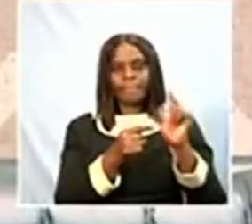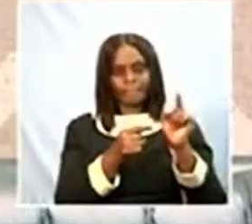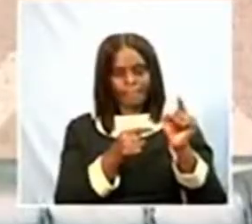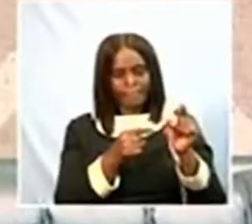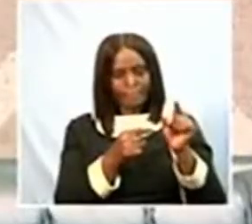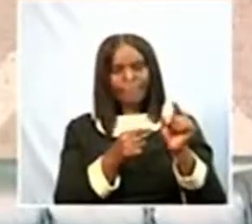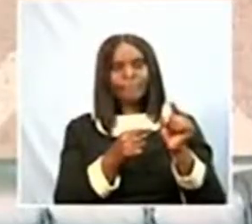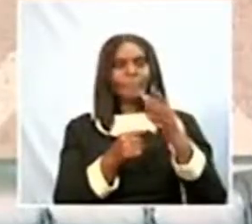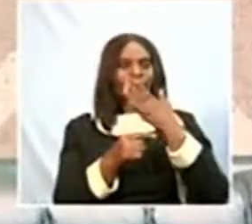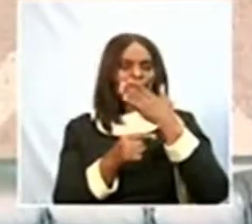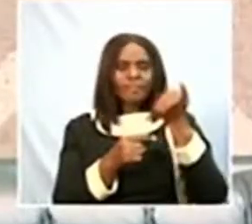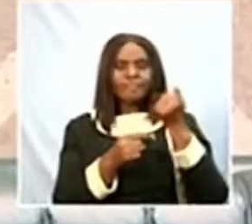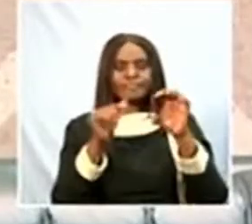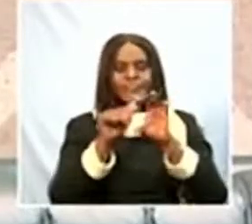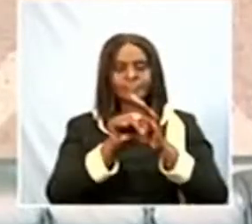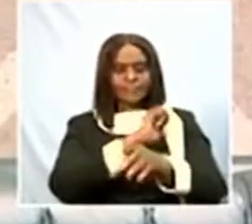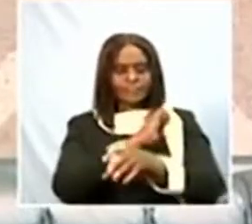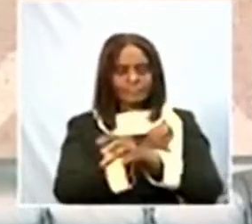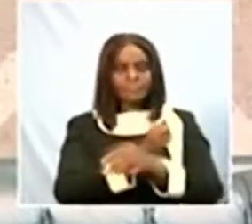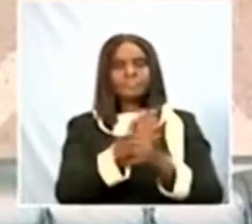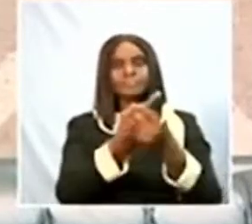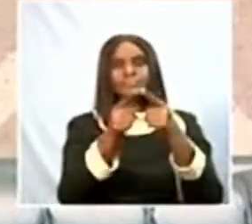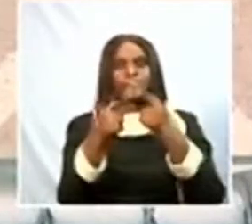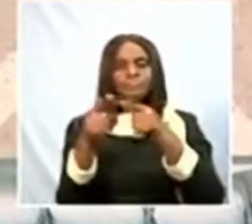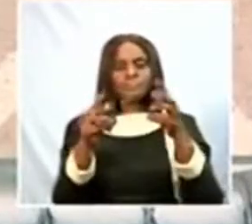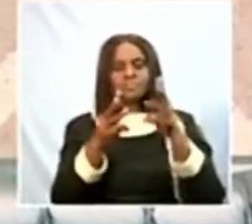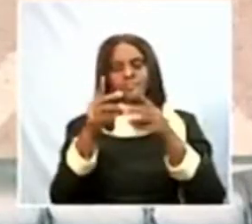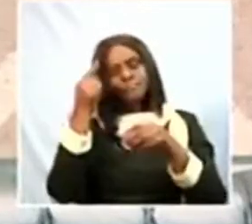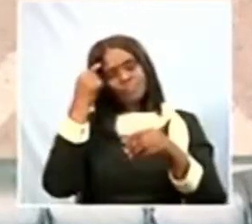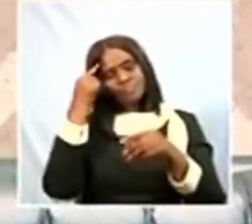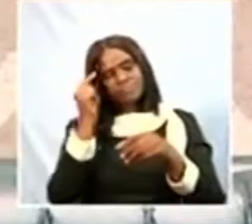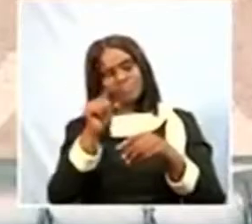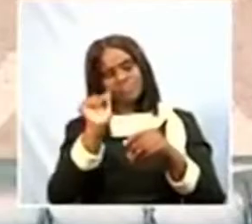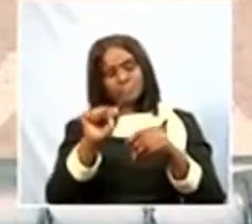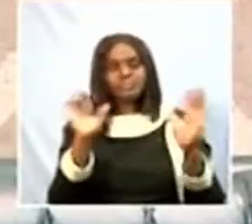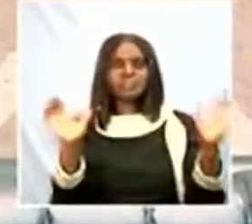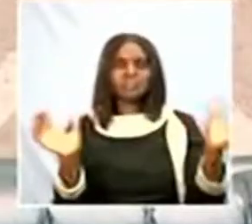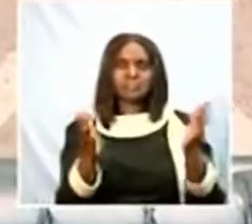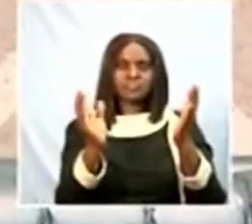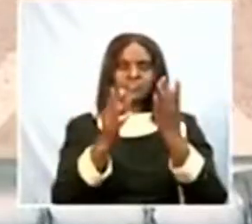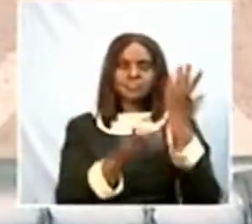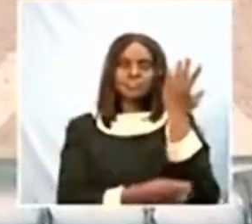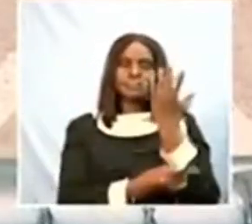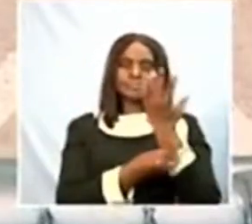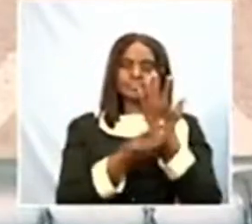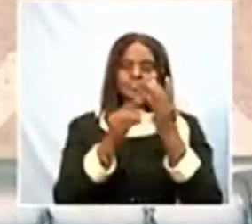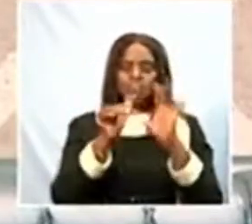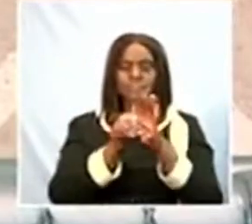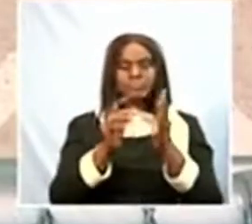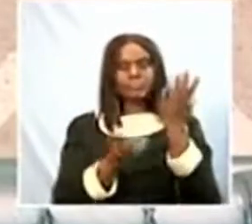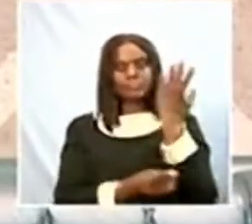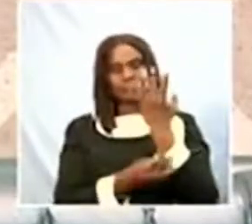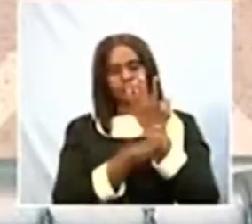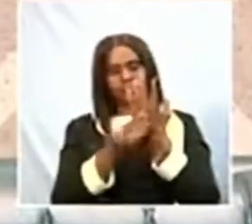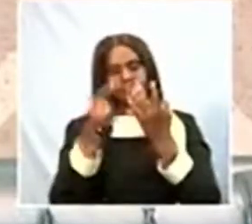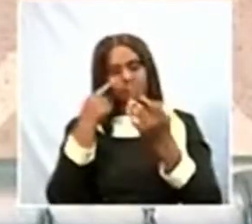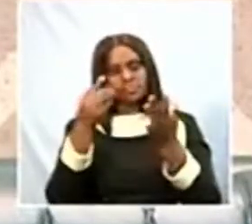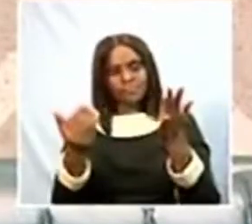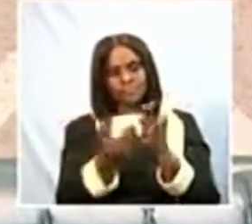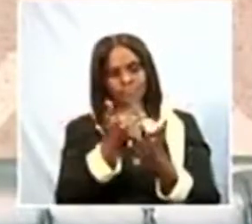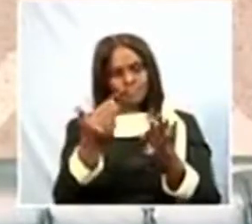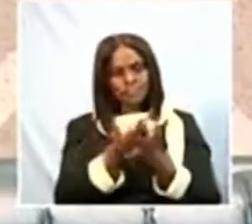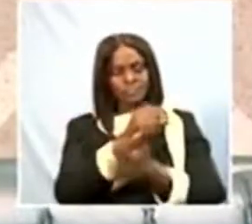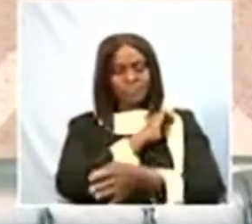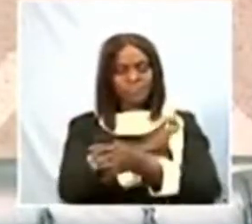investing in renewable energy sources. The government can encourage the development and deployment of new